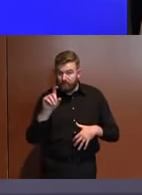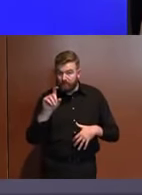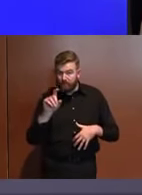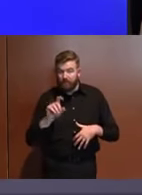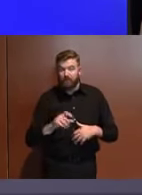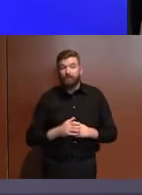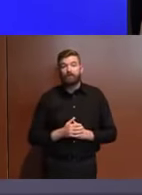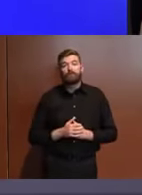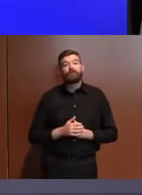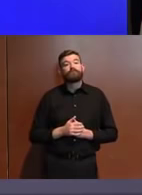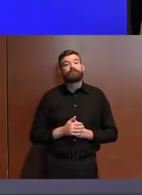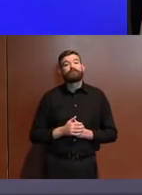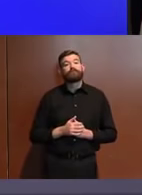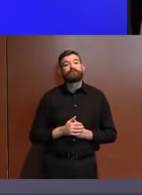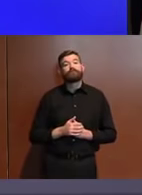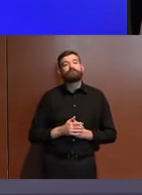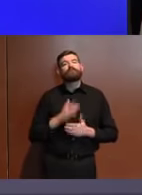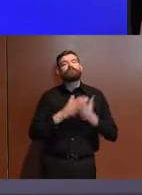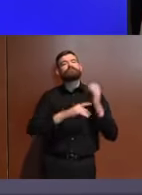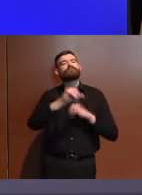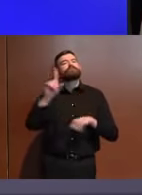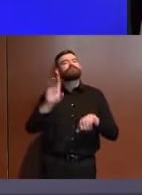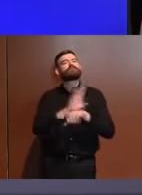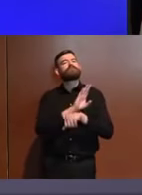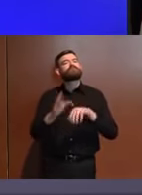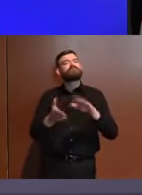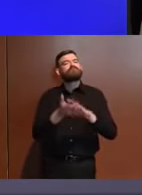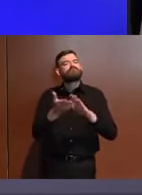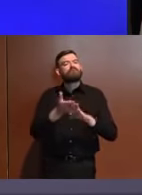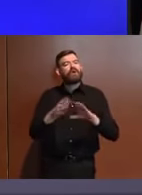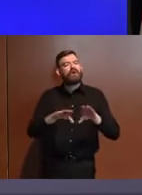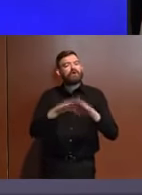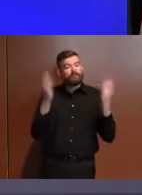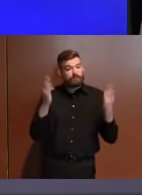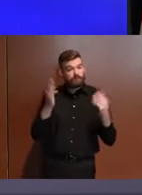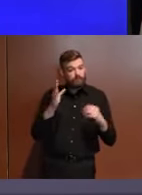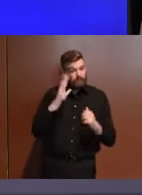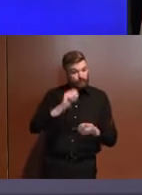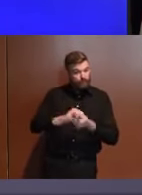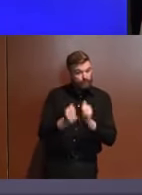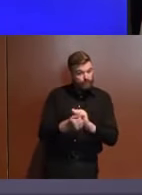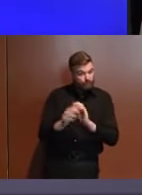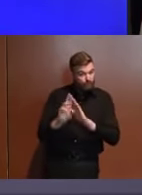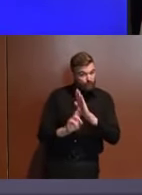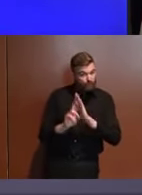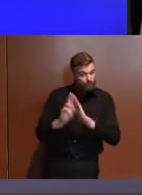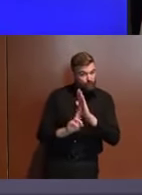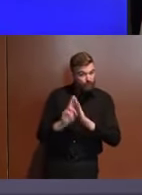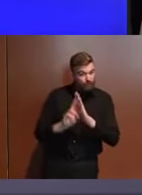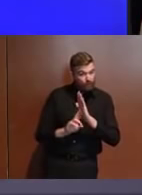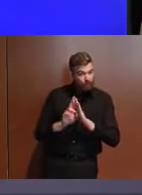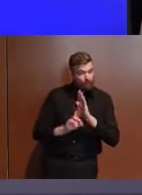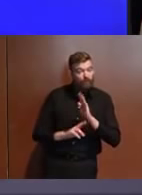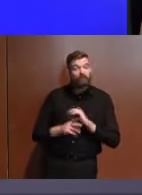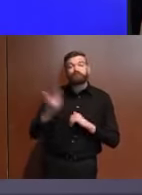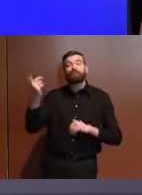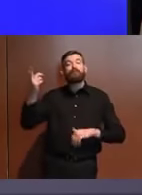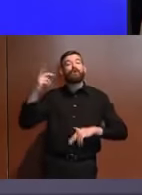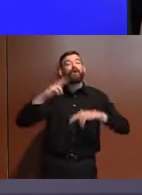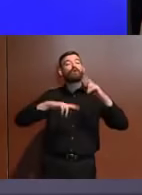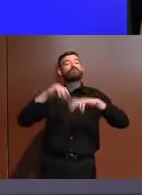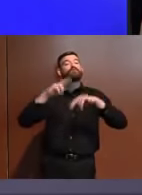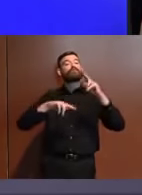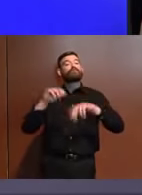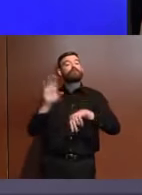to continue. Is there any thought to changing that and ending construction as a permitted